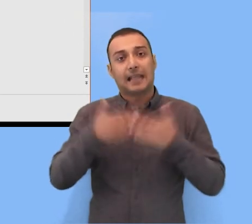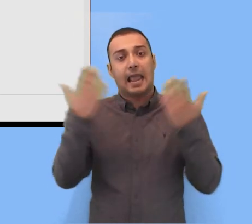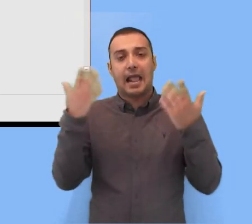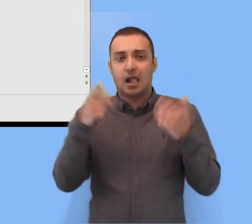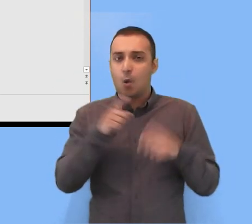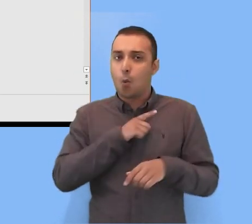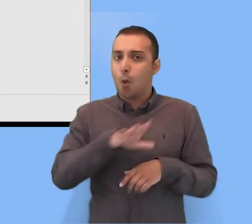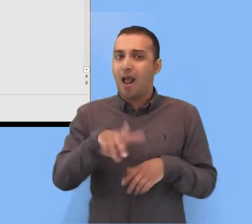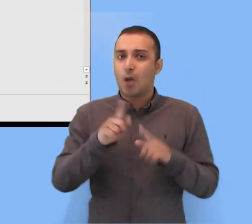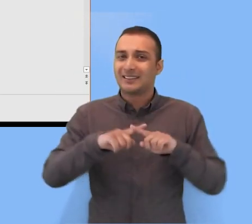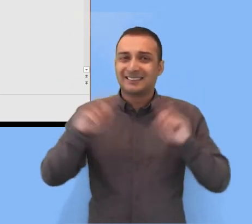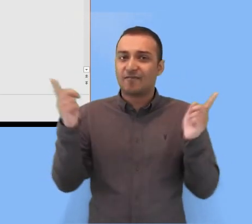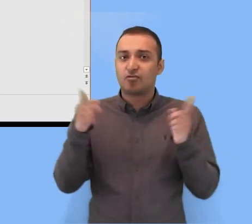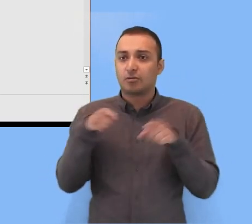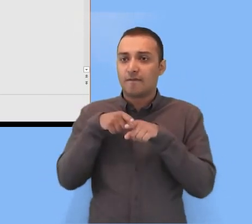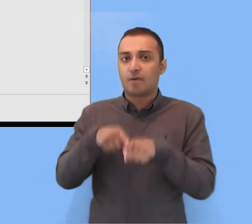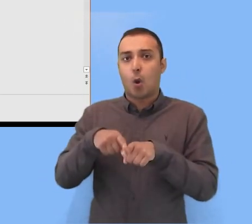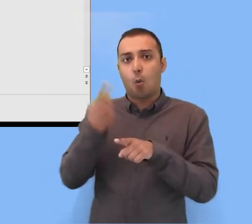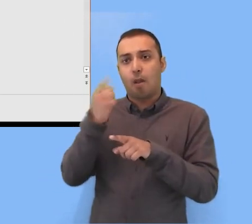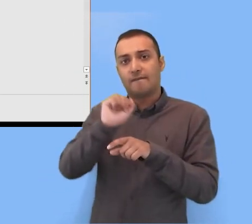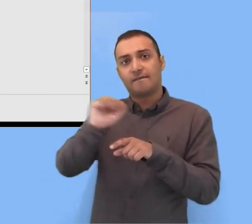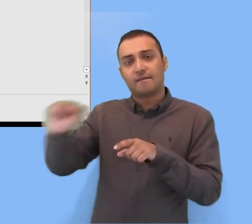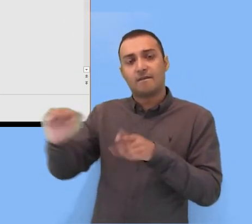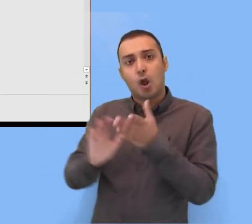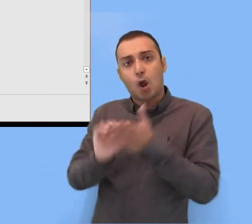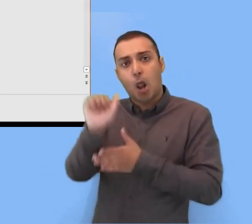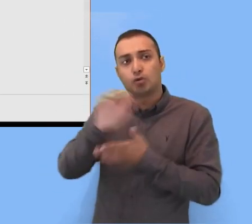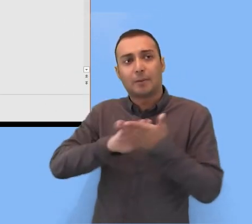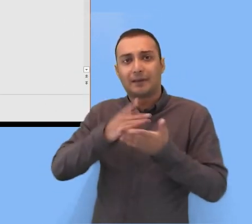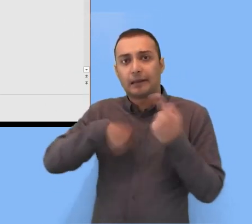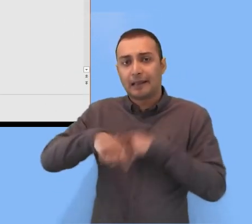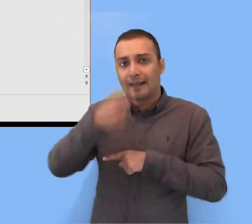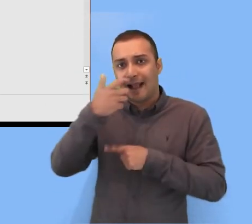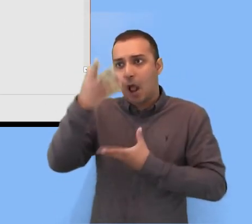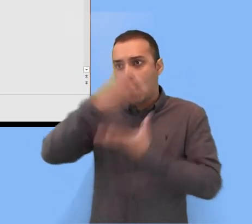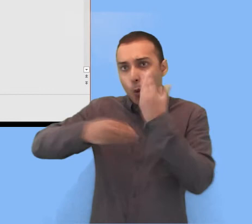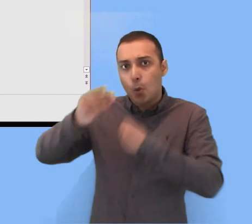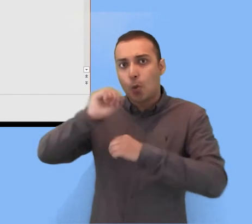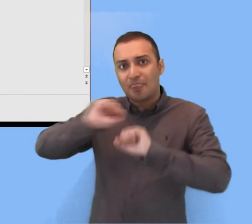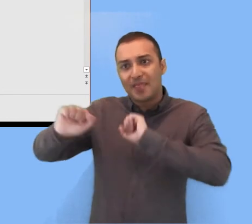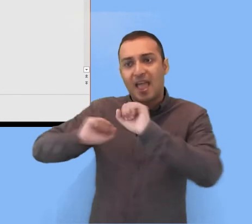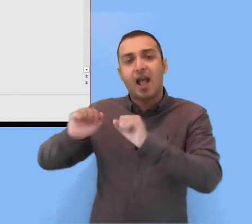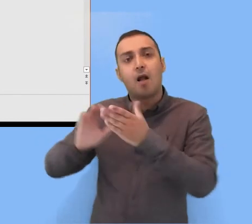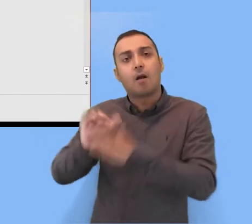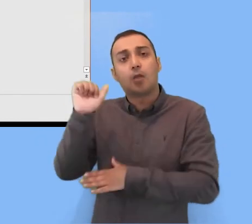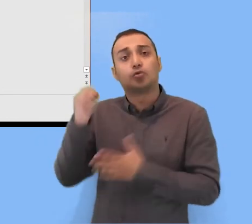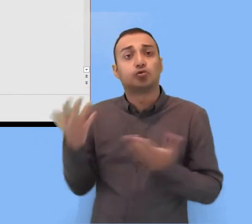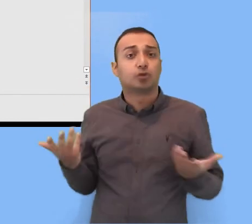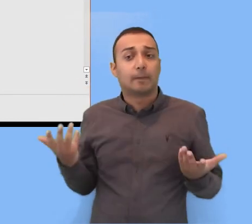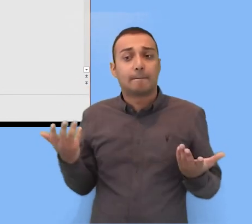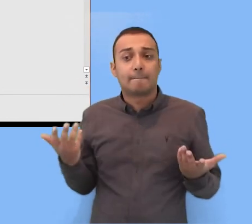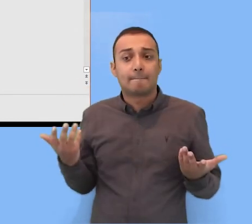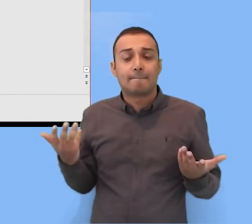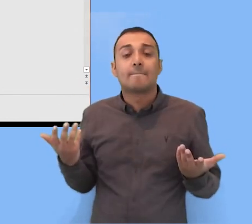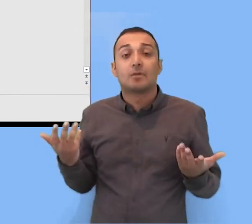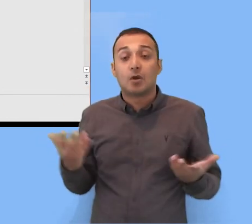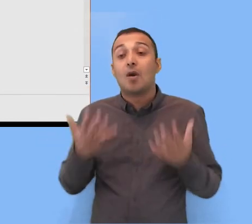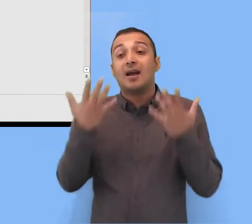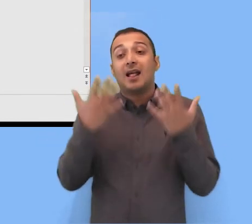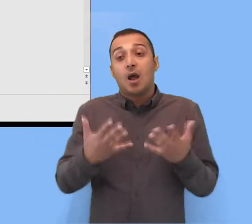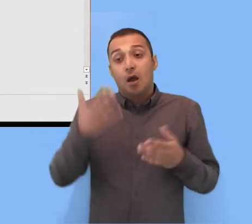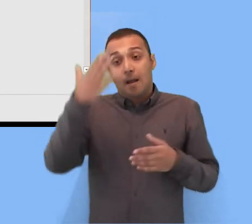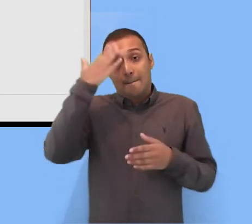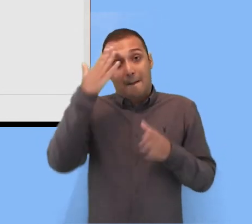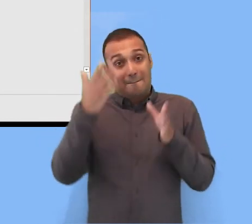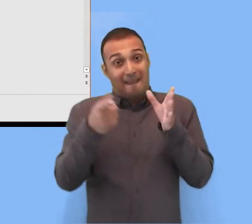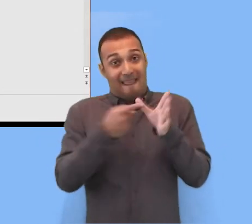So a lot, again, that I would love to come back to, but Mum A, if we leave her narrative